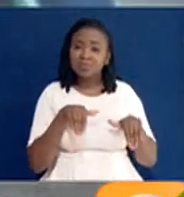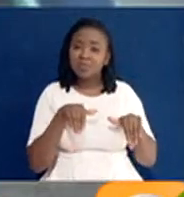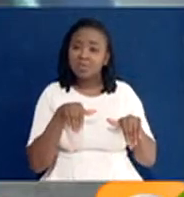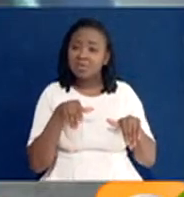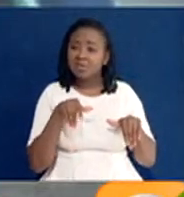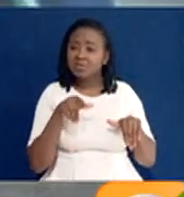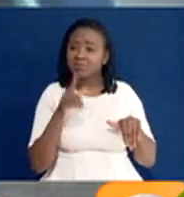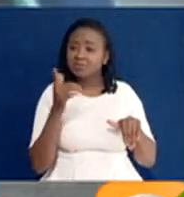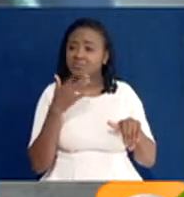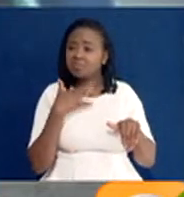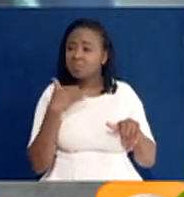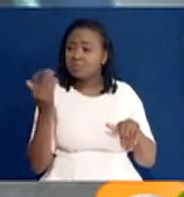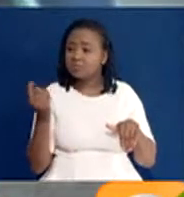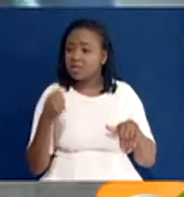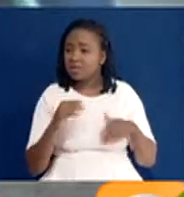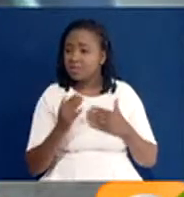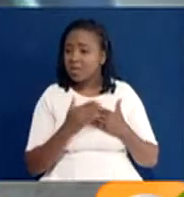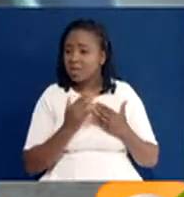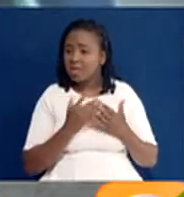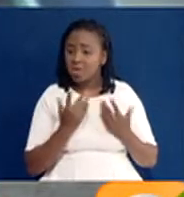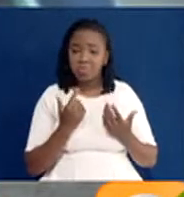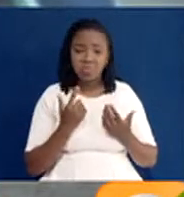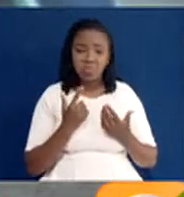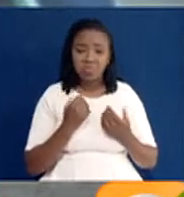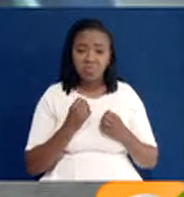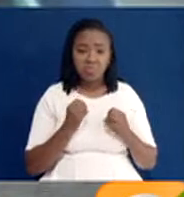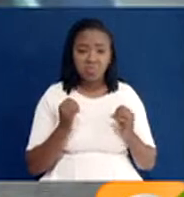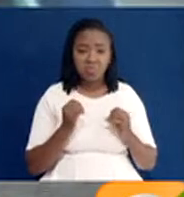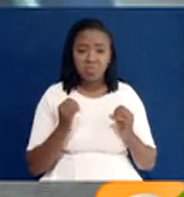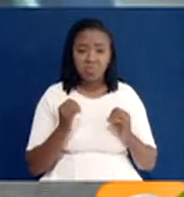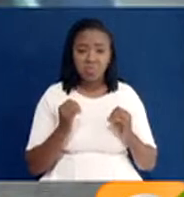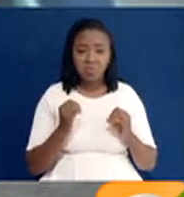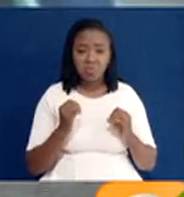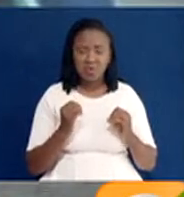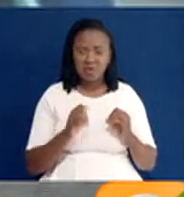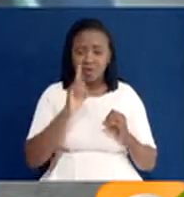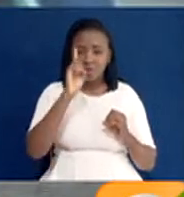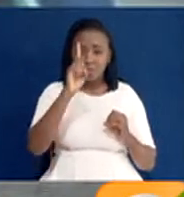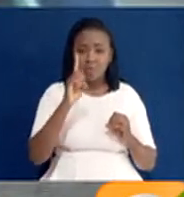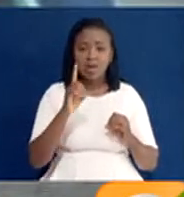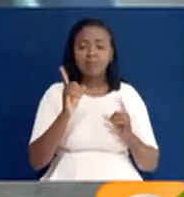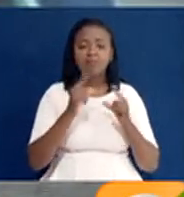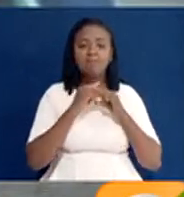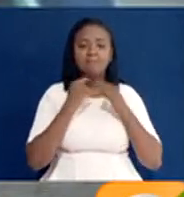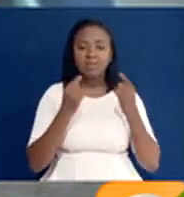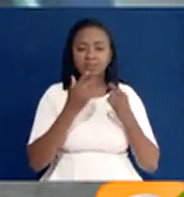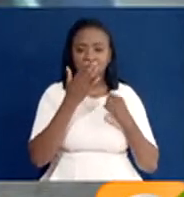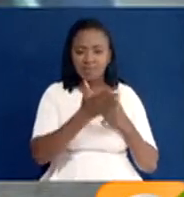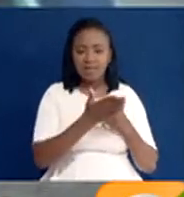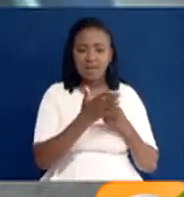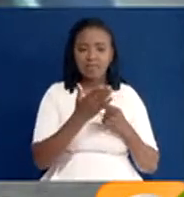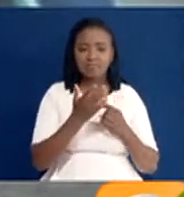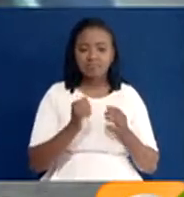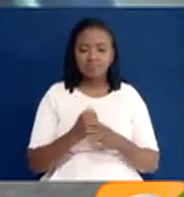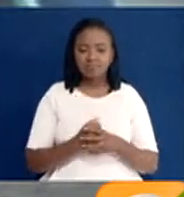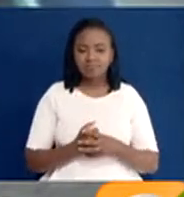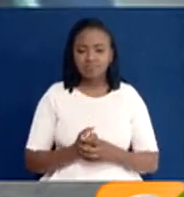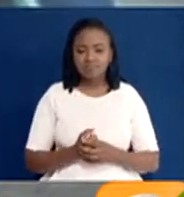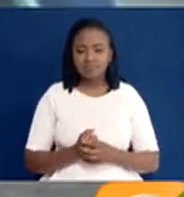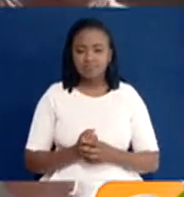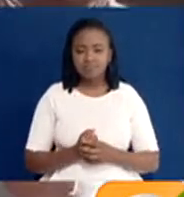their elderly there. He is one of the fathers, one of the priests, who is running the home.